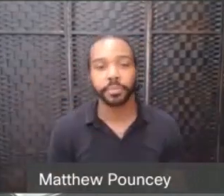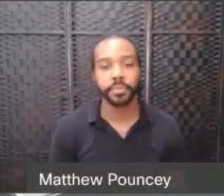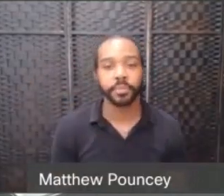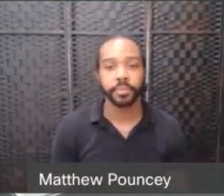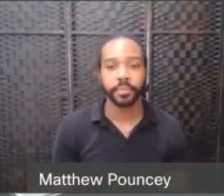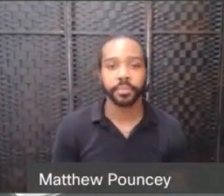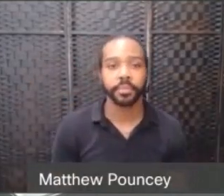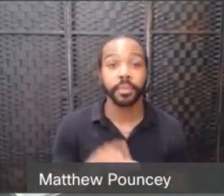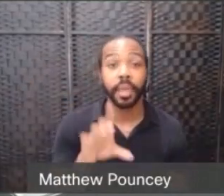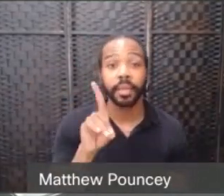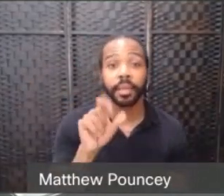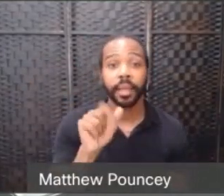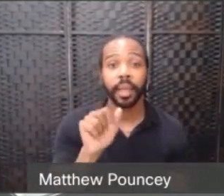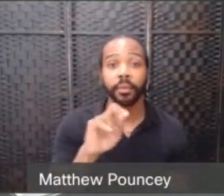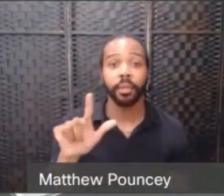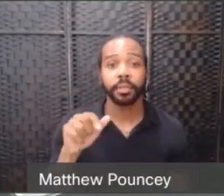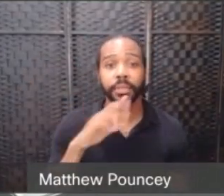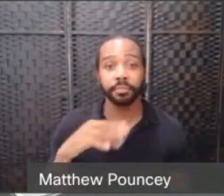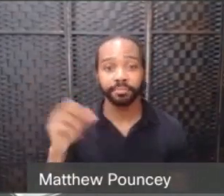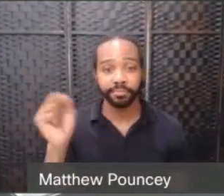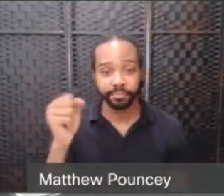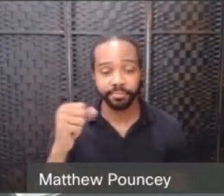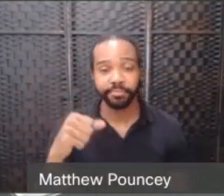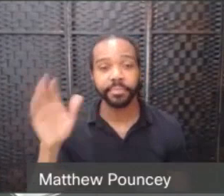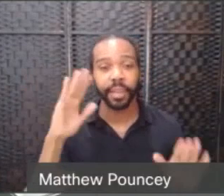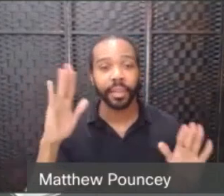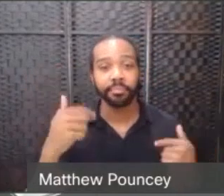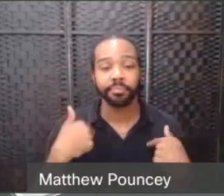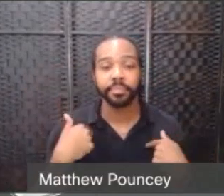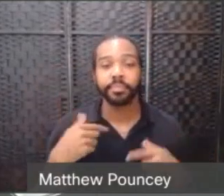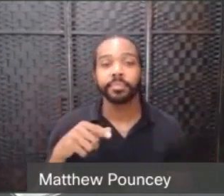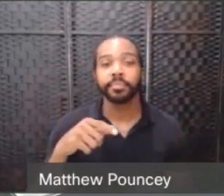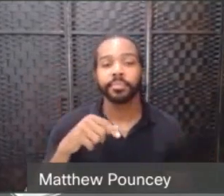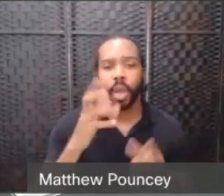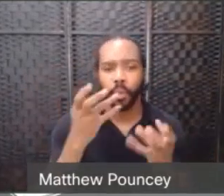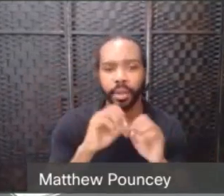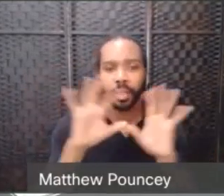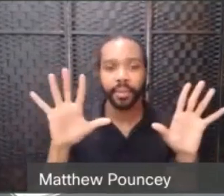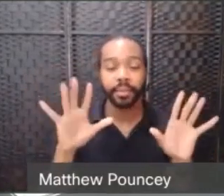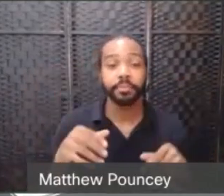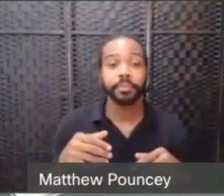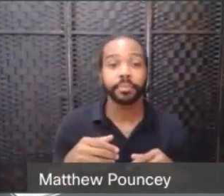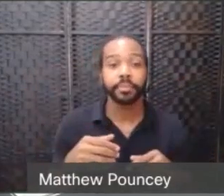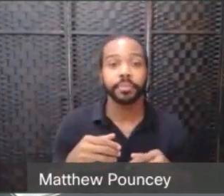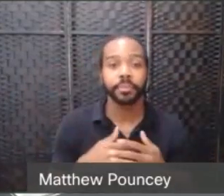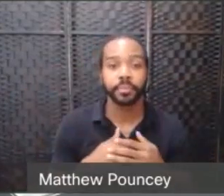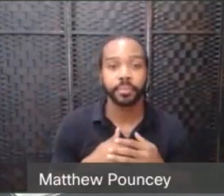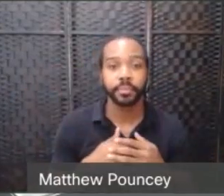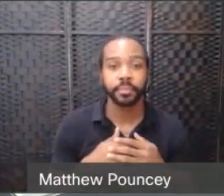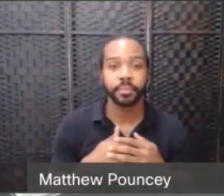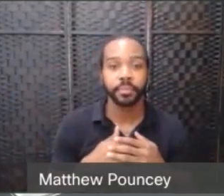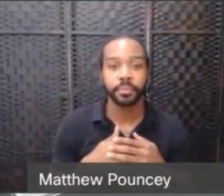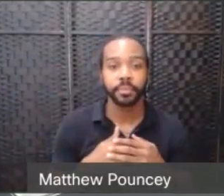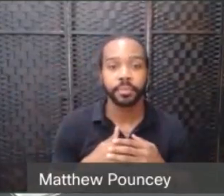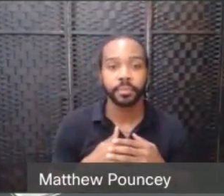Hi, Winslow. This is Daryl Hawkins from DC Health. I do want to clarify that we still currently have guidance